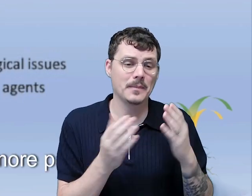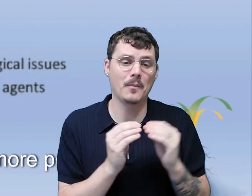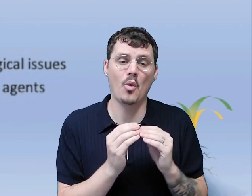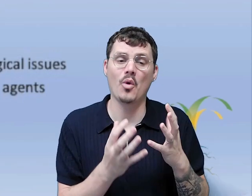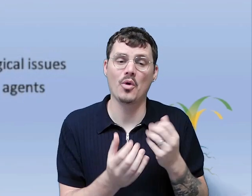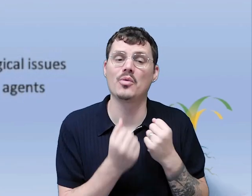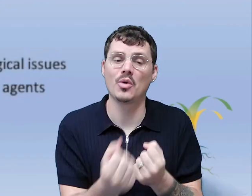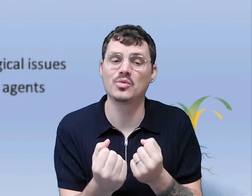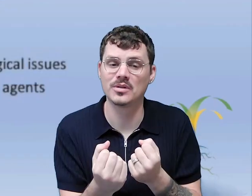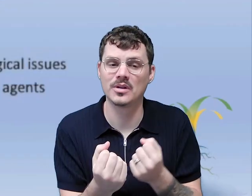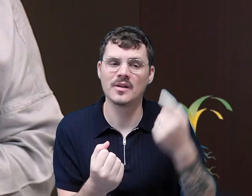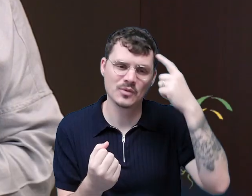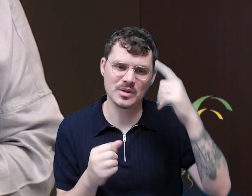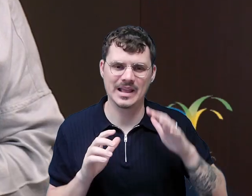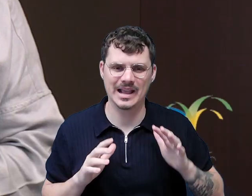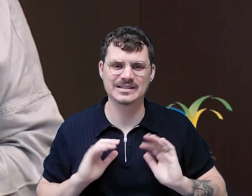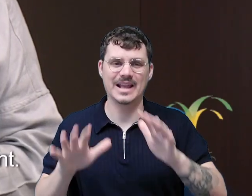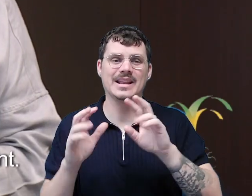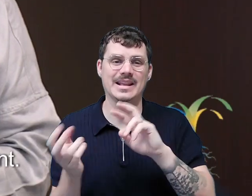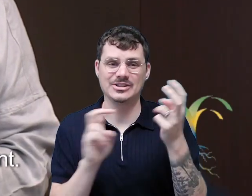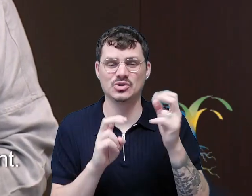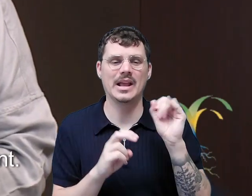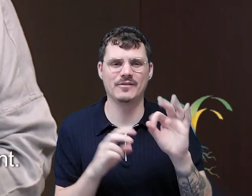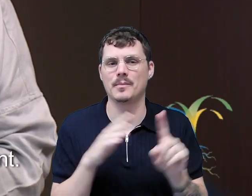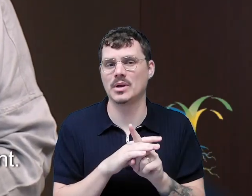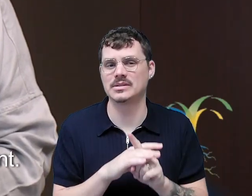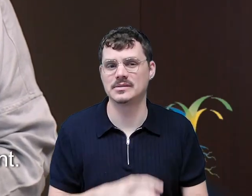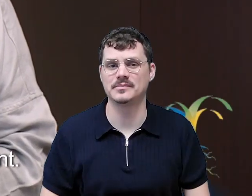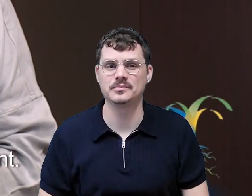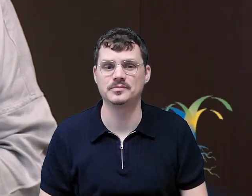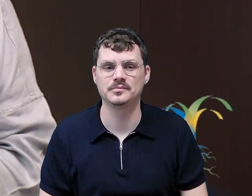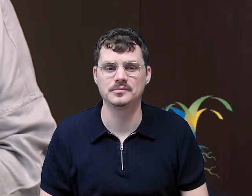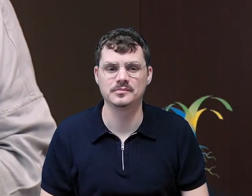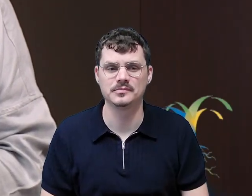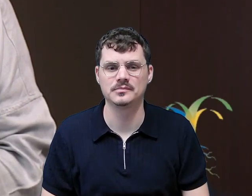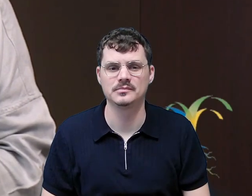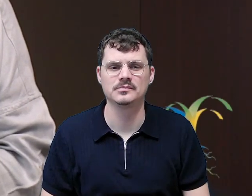more potent for the anxiety issues if they're present.